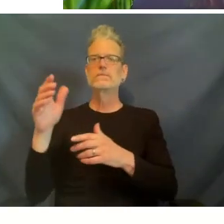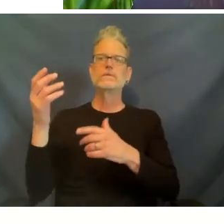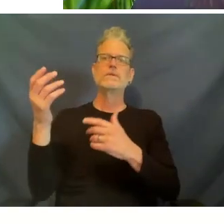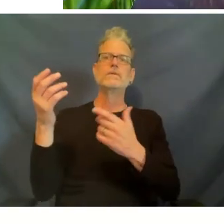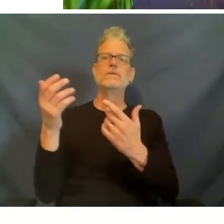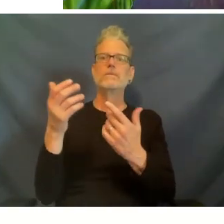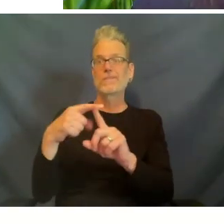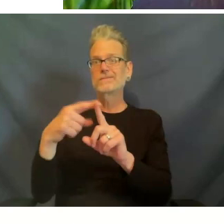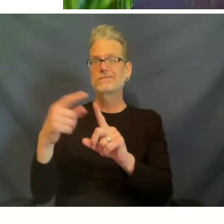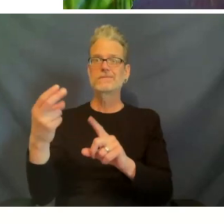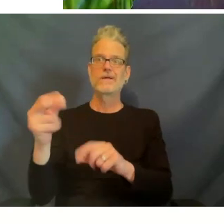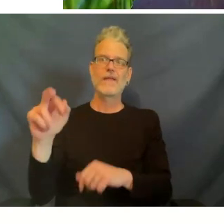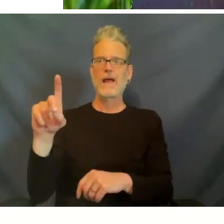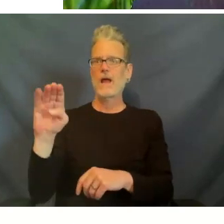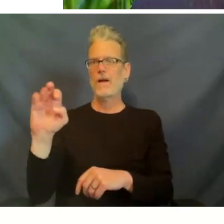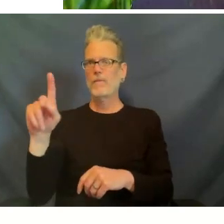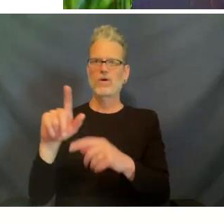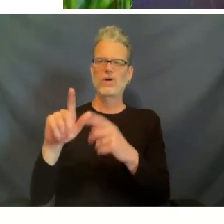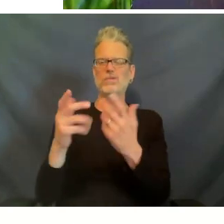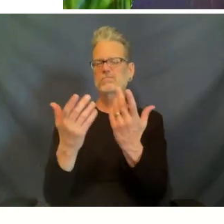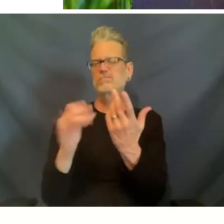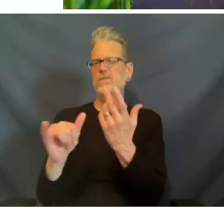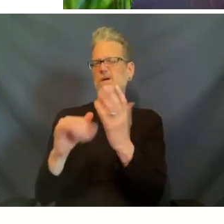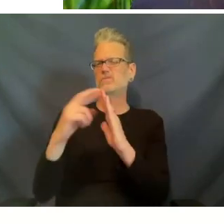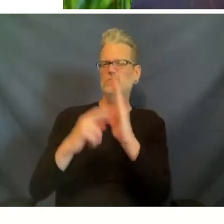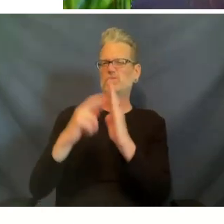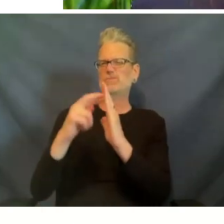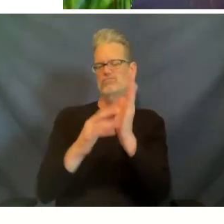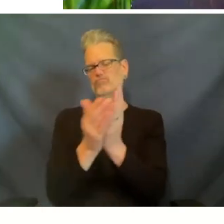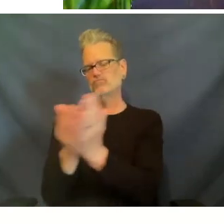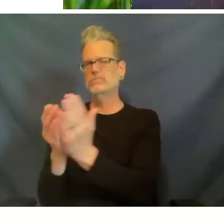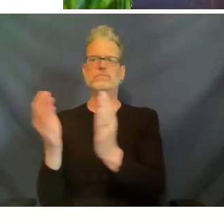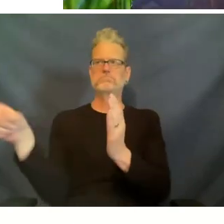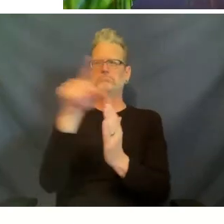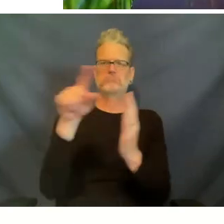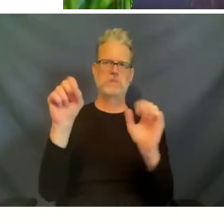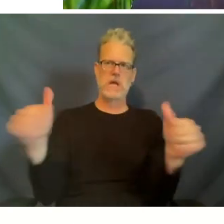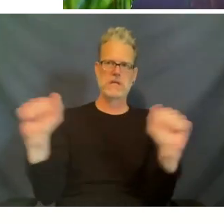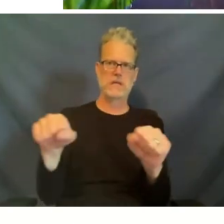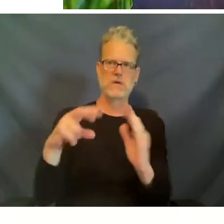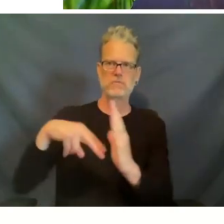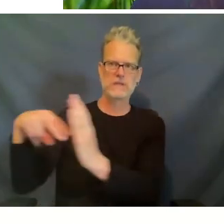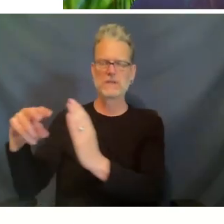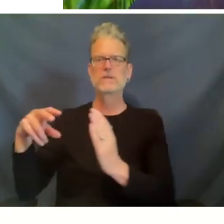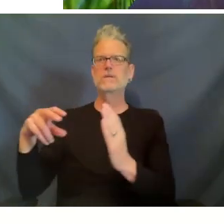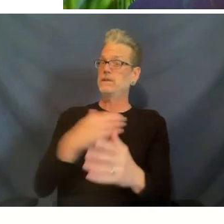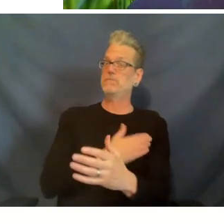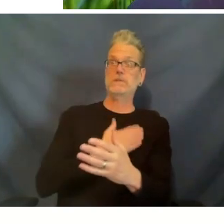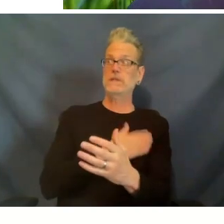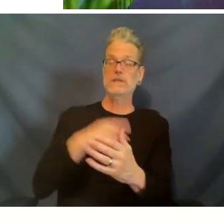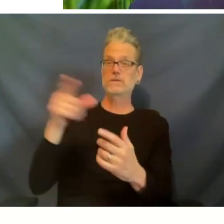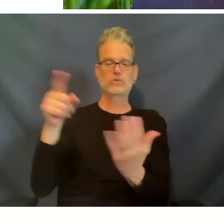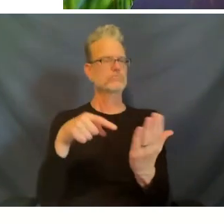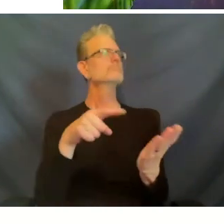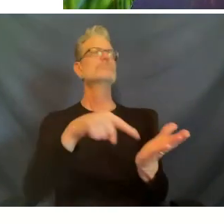And those are all resources, again, that are available to the public. Anybody can read them, and we ask you to hold us to what's in every one of